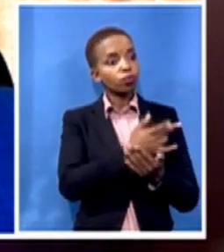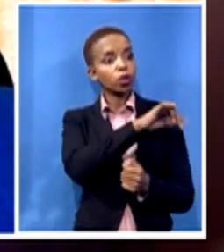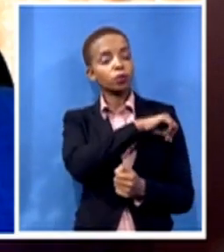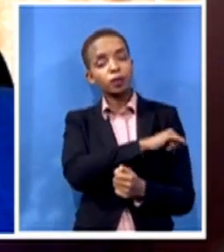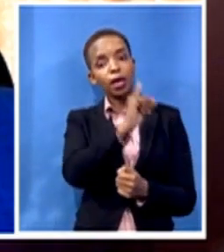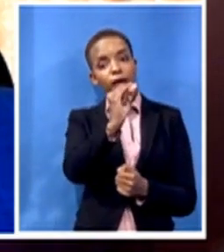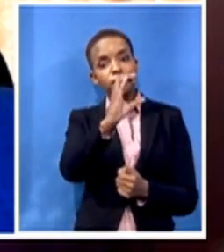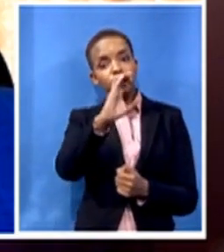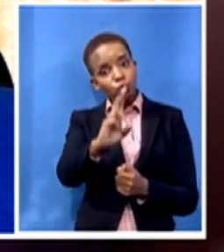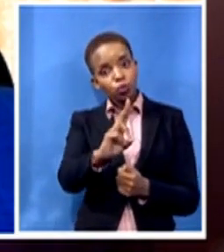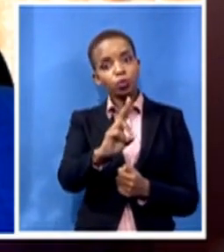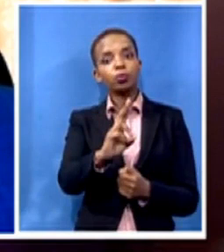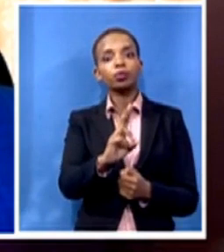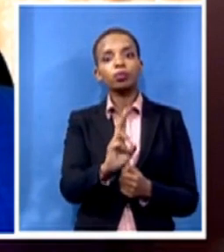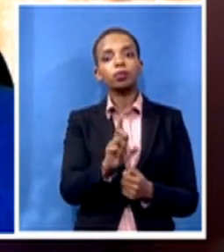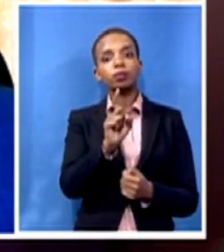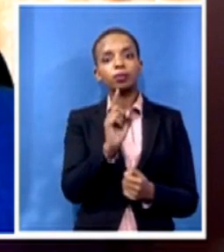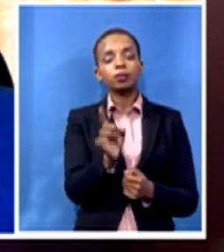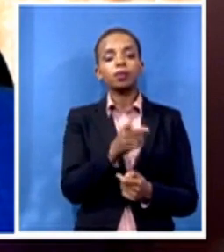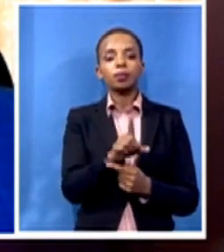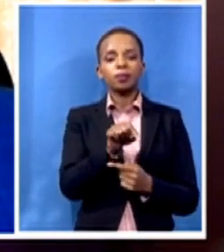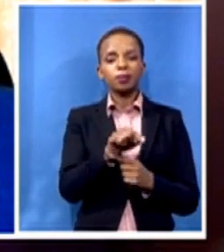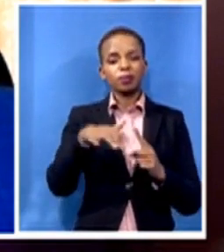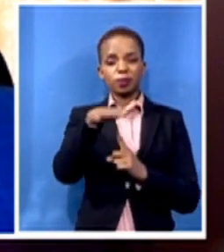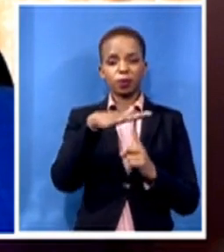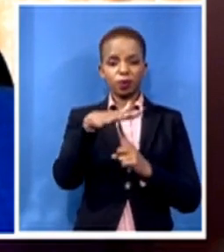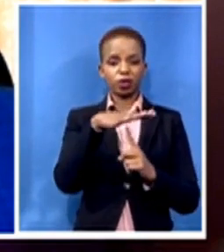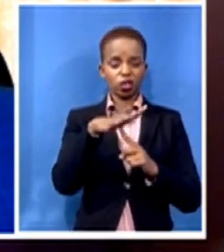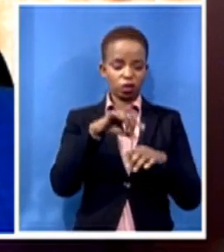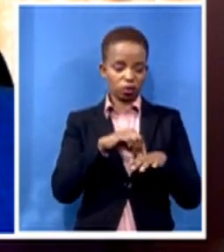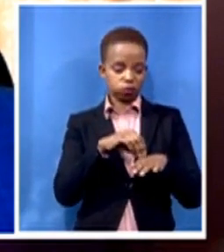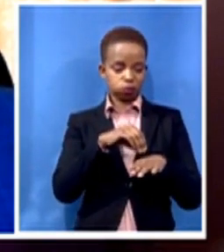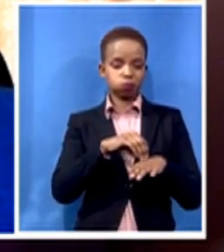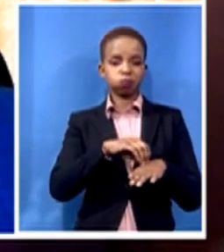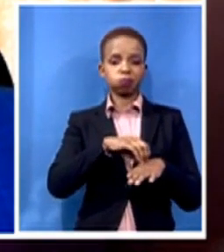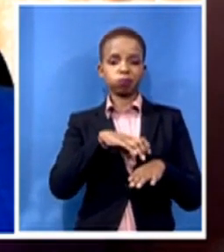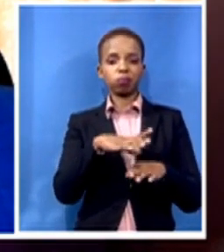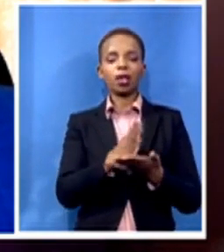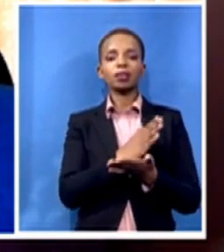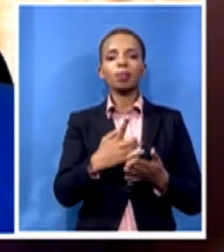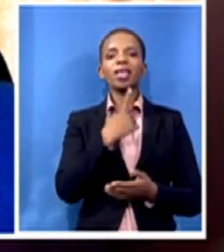inflammatory conditions. Some call it a syndrome. What do we know about this?